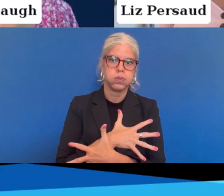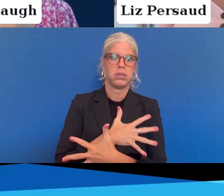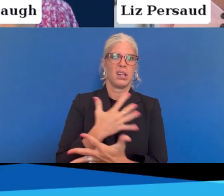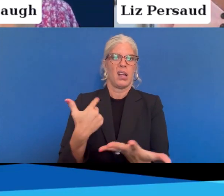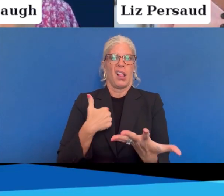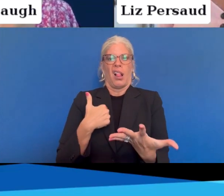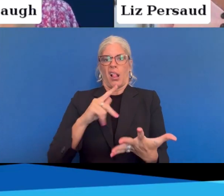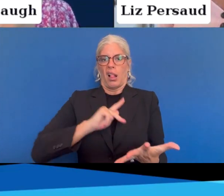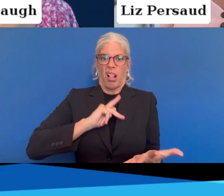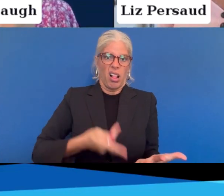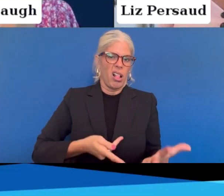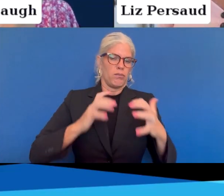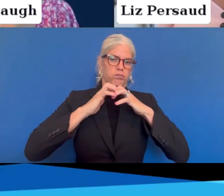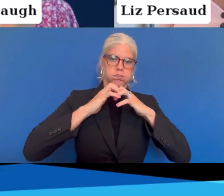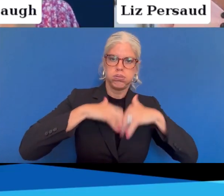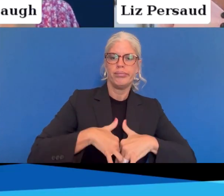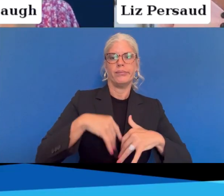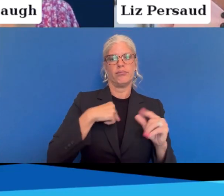very scared about that.